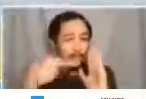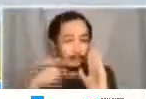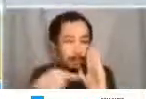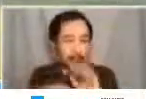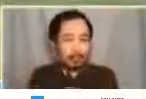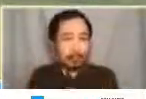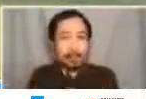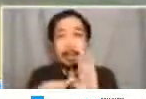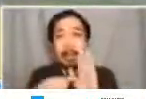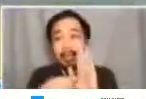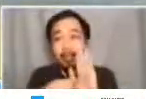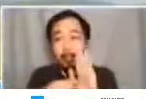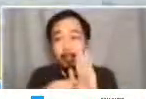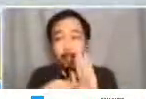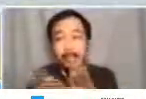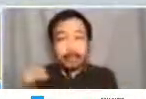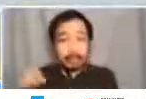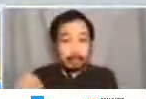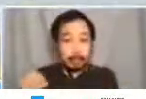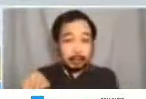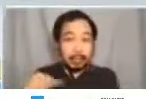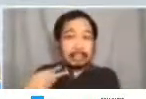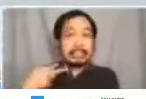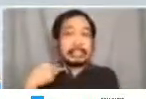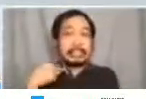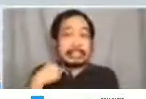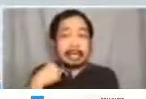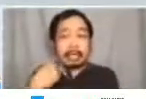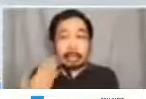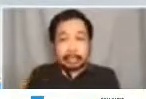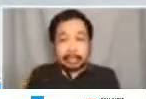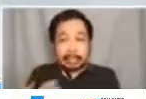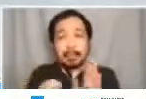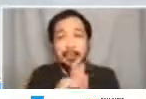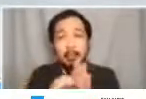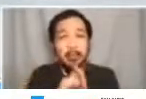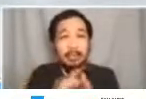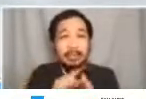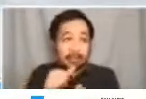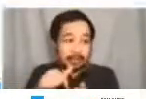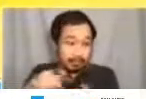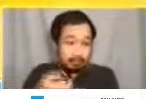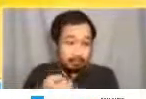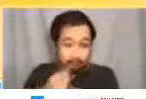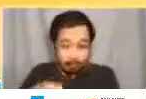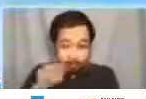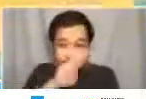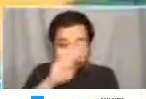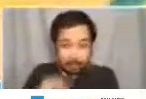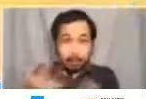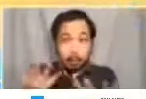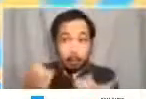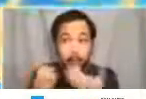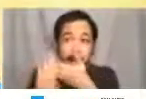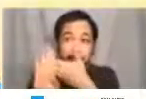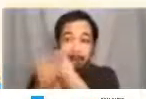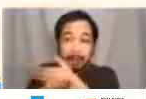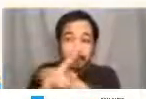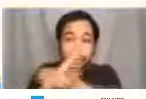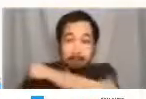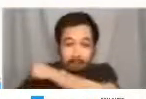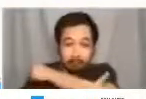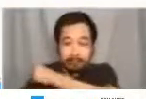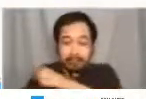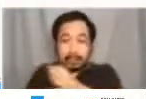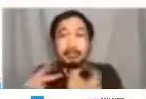na disinfectant ay yung hindi lamang po alcohol-based, kundi po talaga mga chemical na approved for use sa aviation